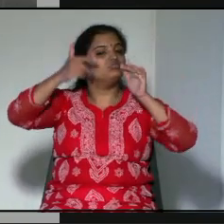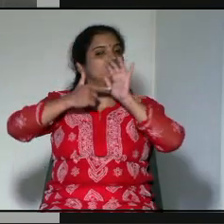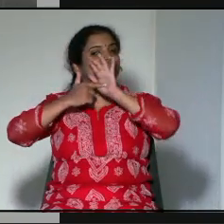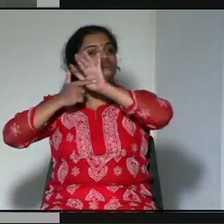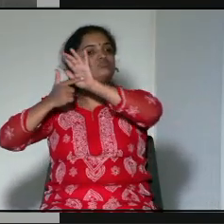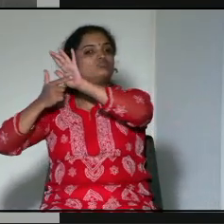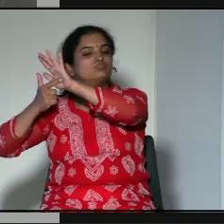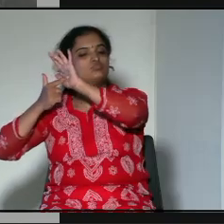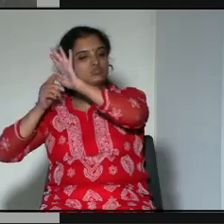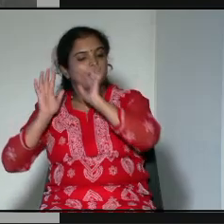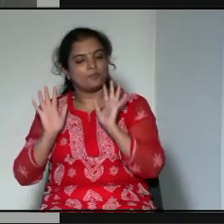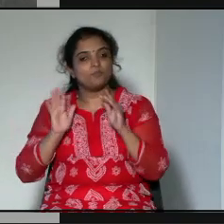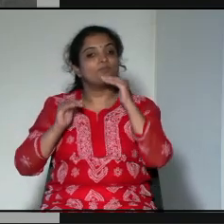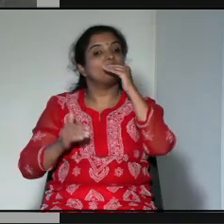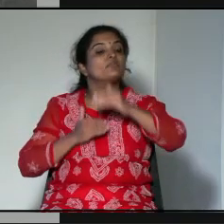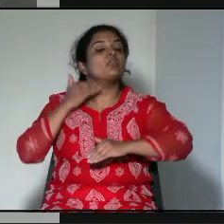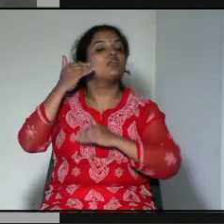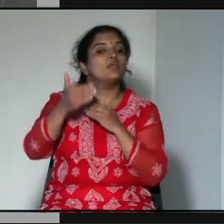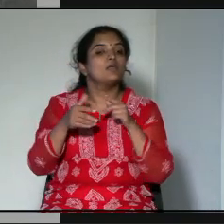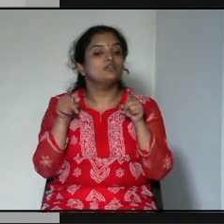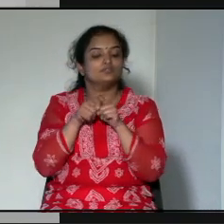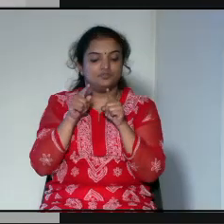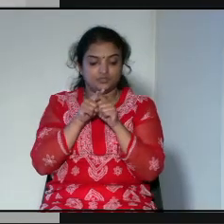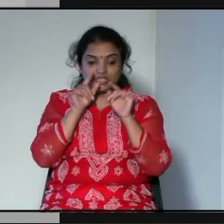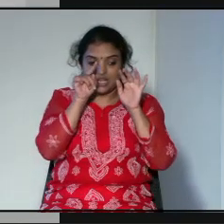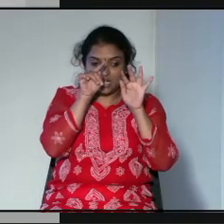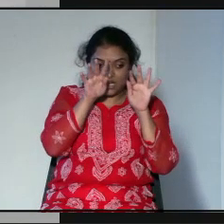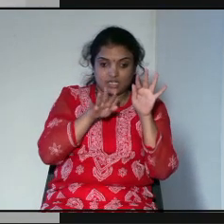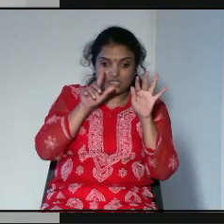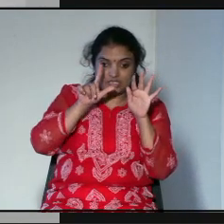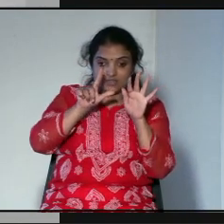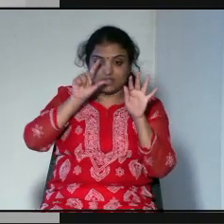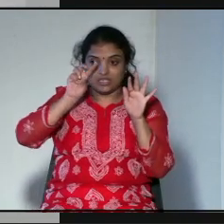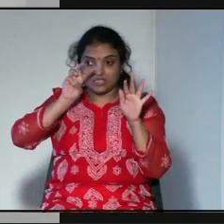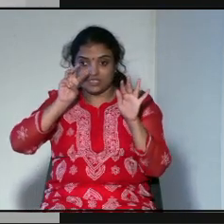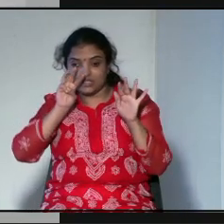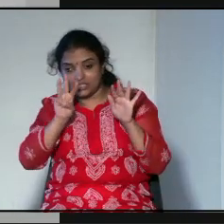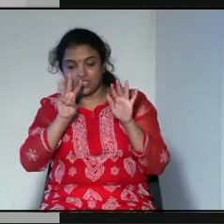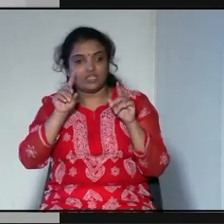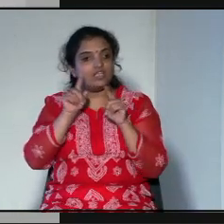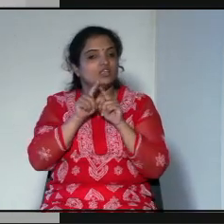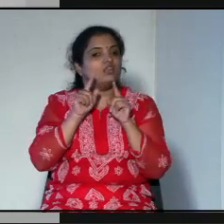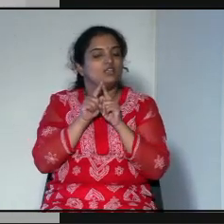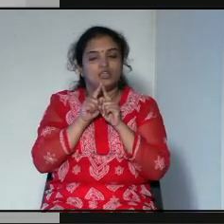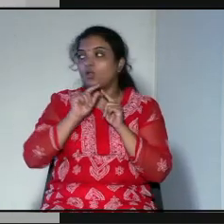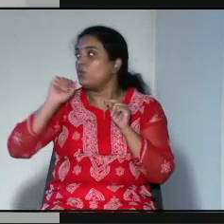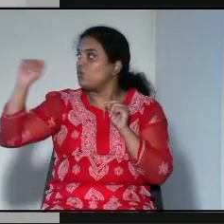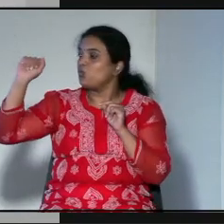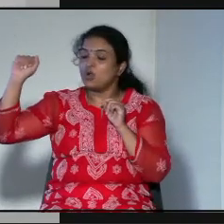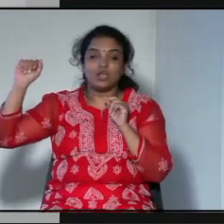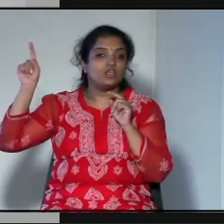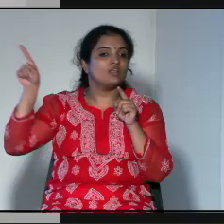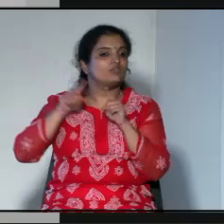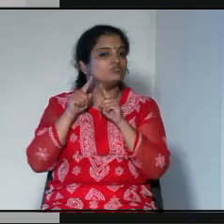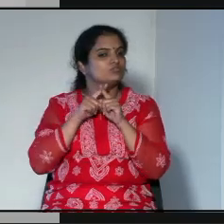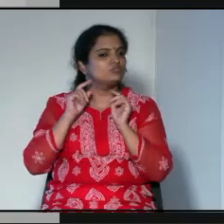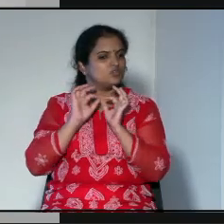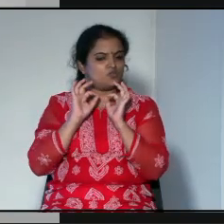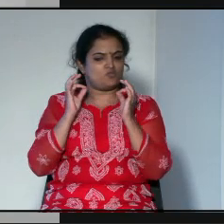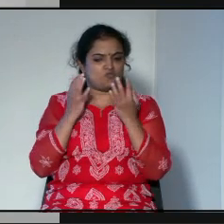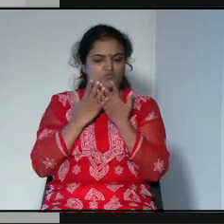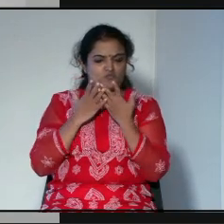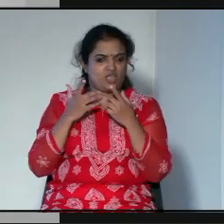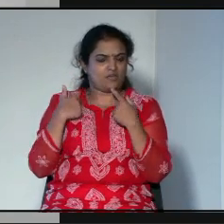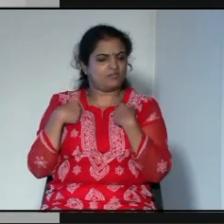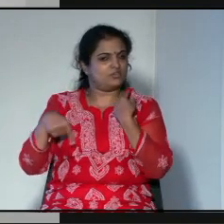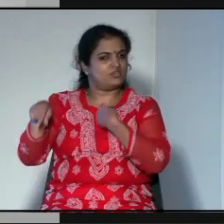Vivan Sundaram began in 1973 in Kasoli, in his family residence, Ivy Lodge,